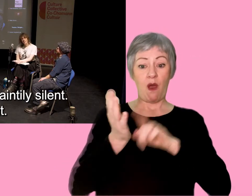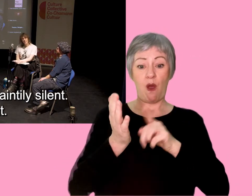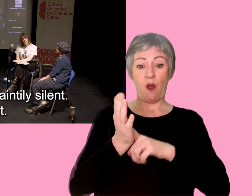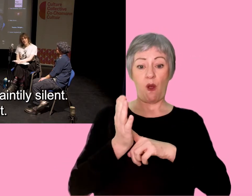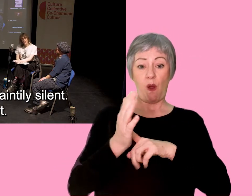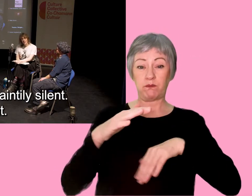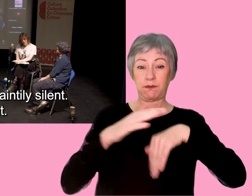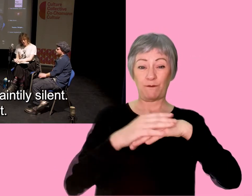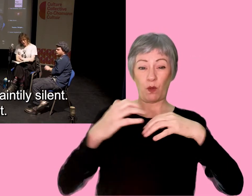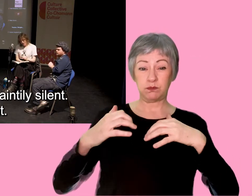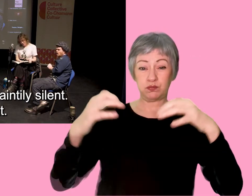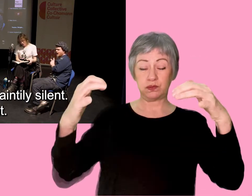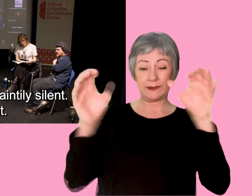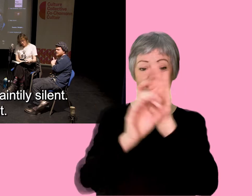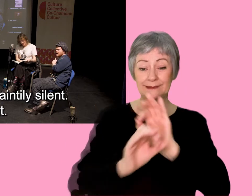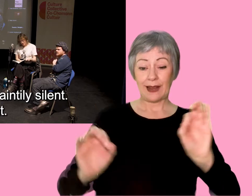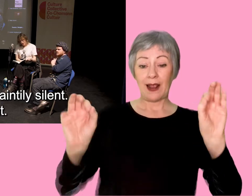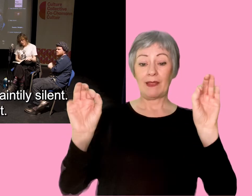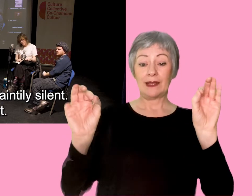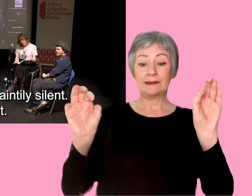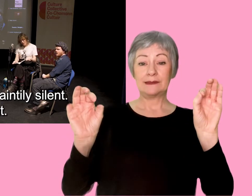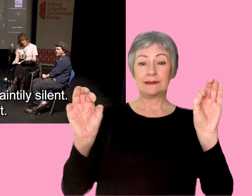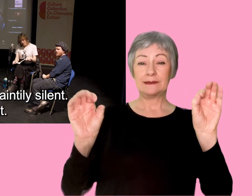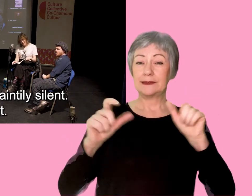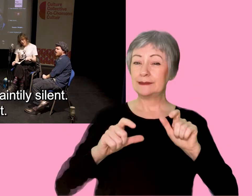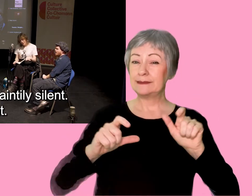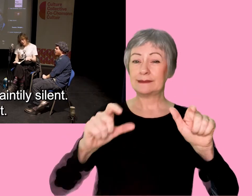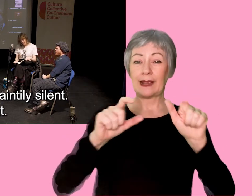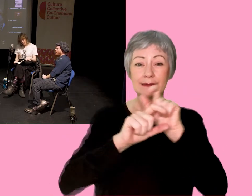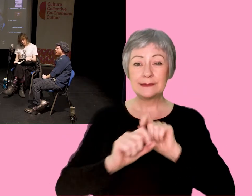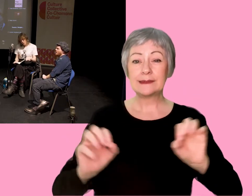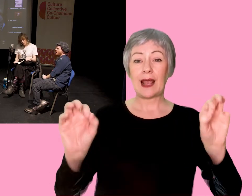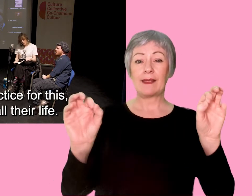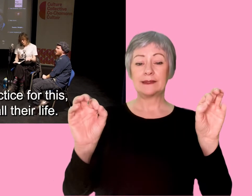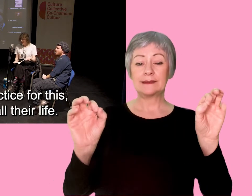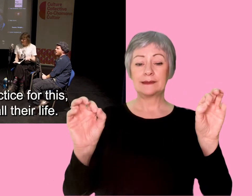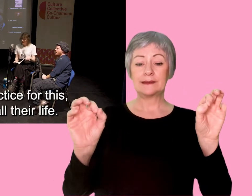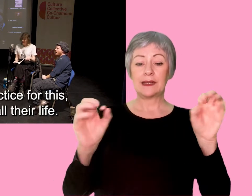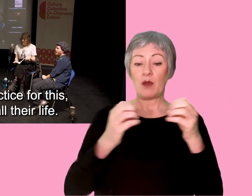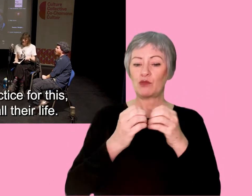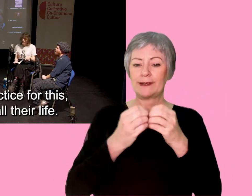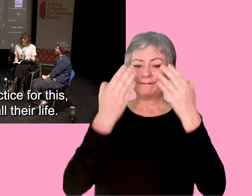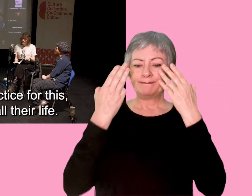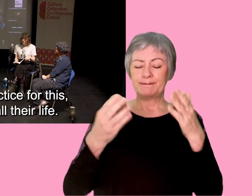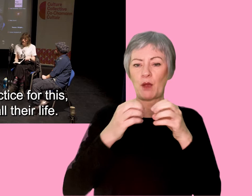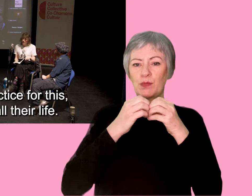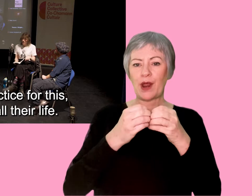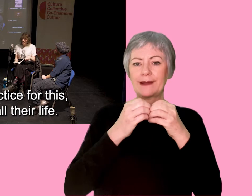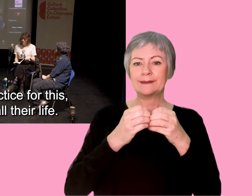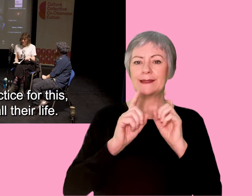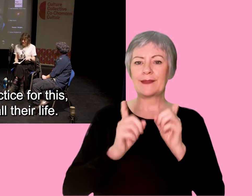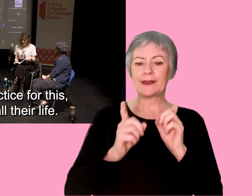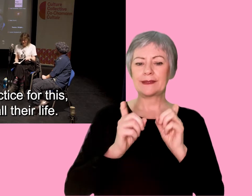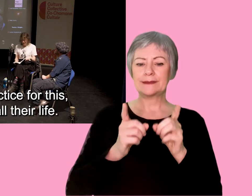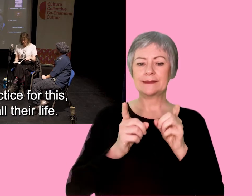is dainty silent, and silent yet. Brenna didna ken to practice